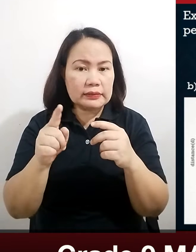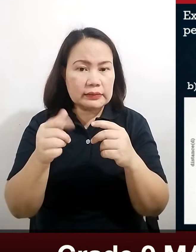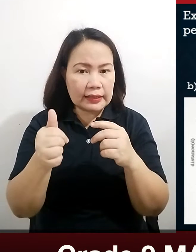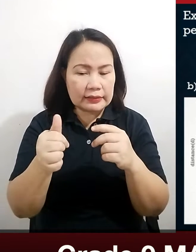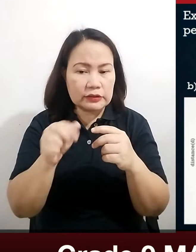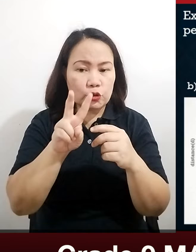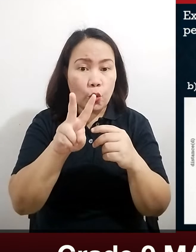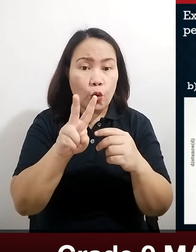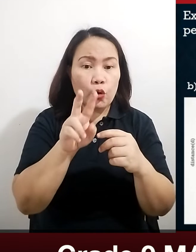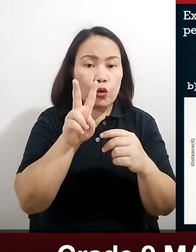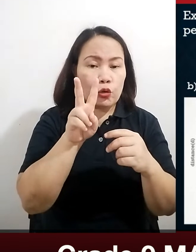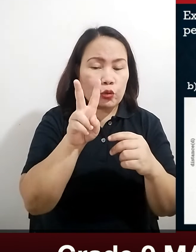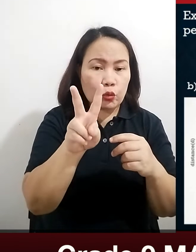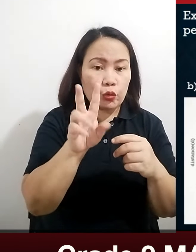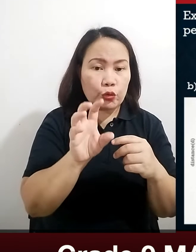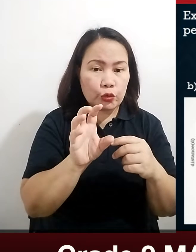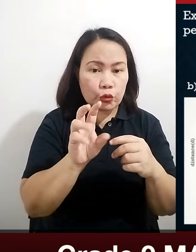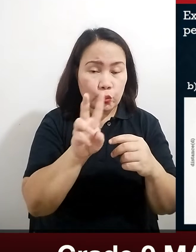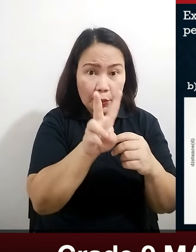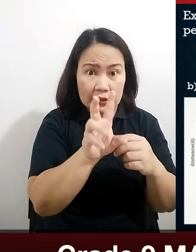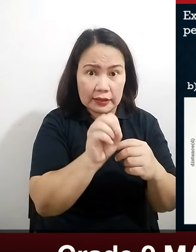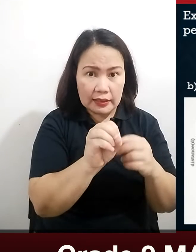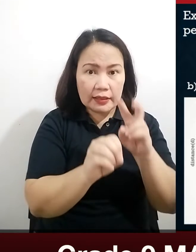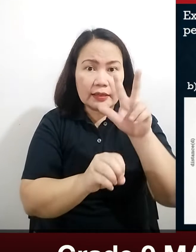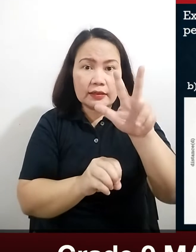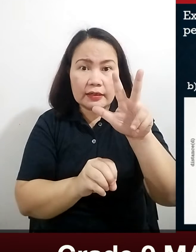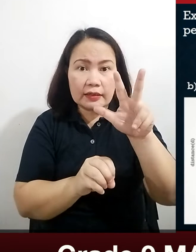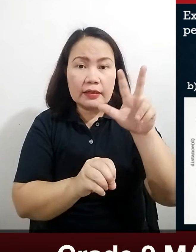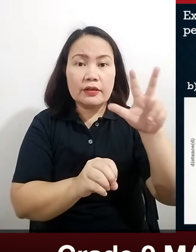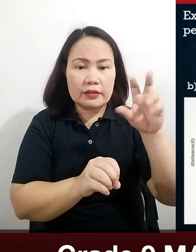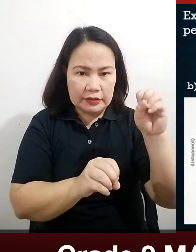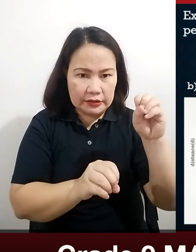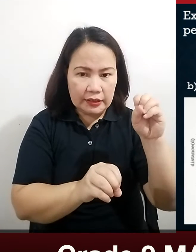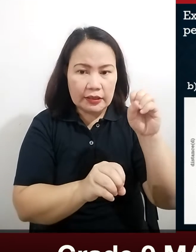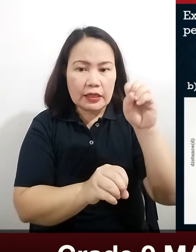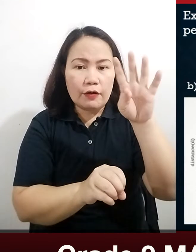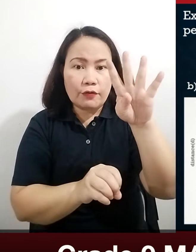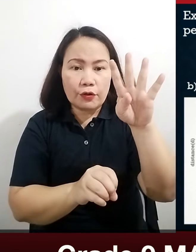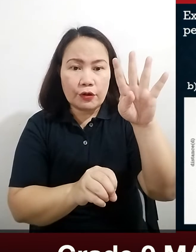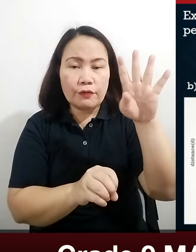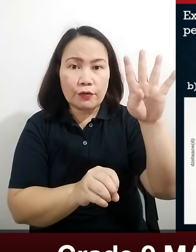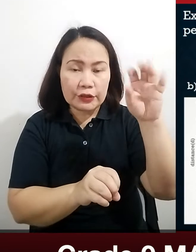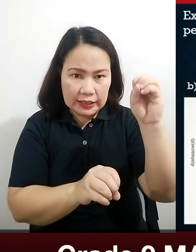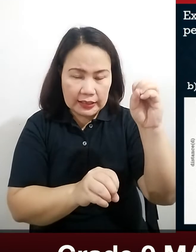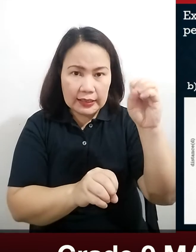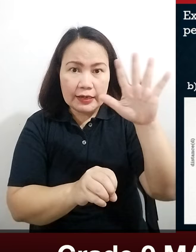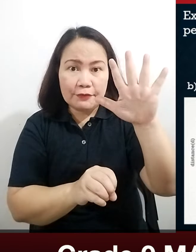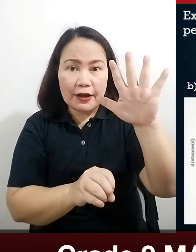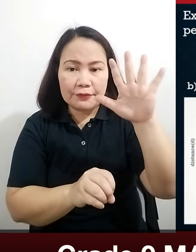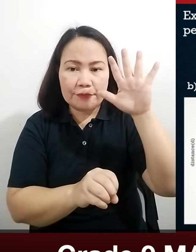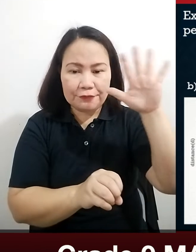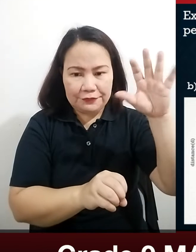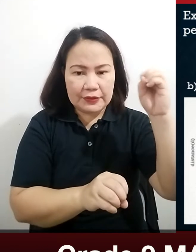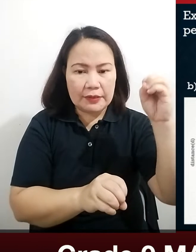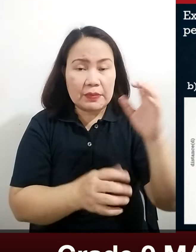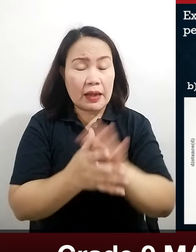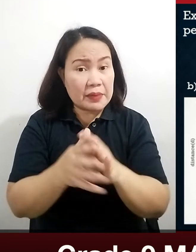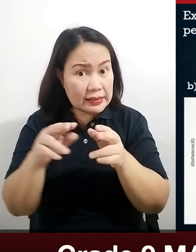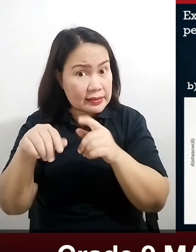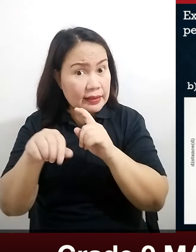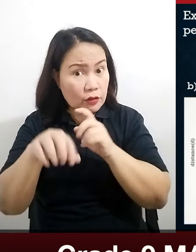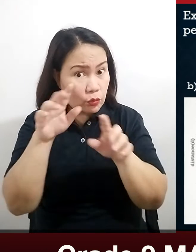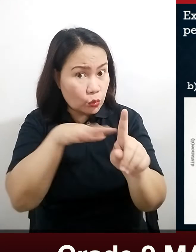440, and 550. So notice that is the time increases. So when the time